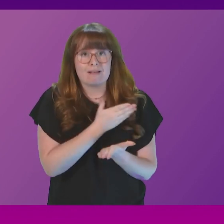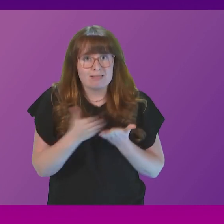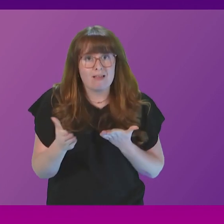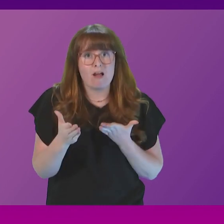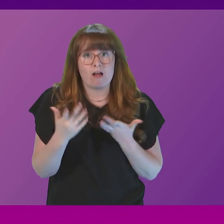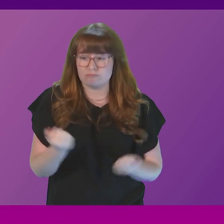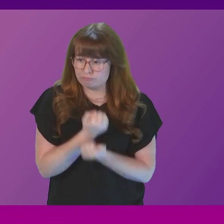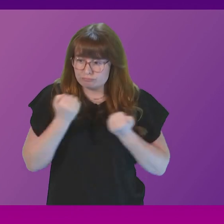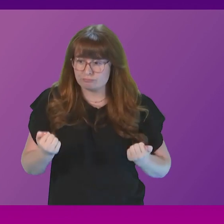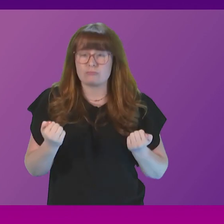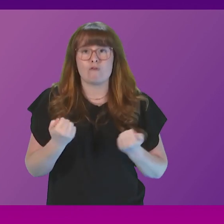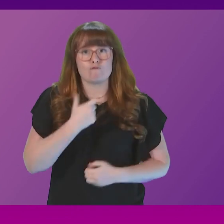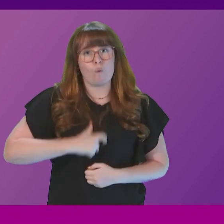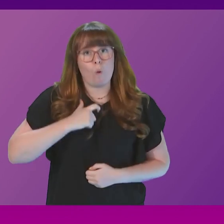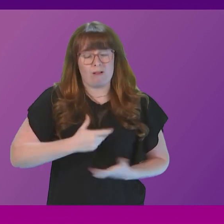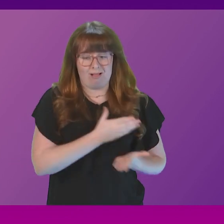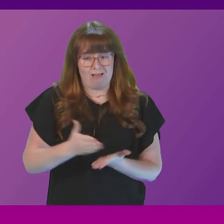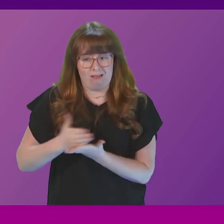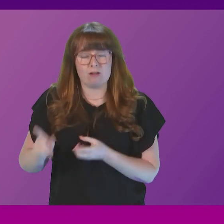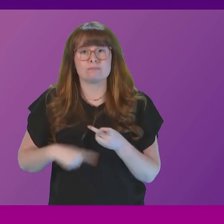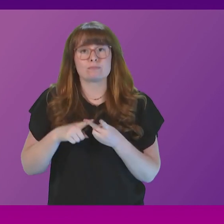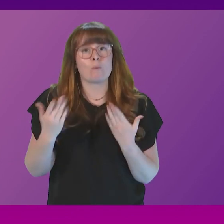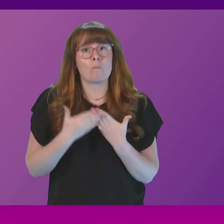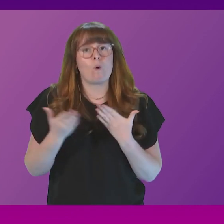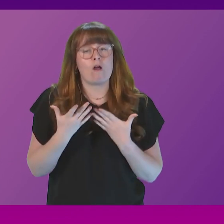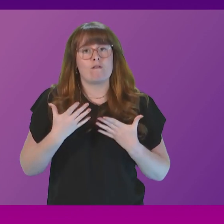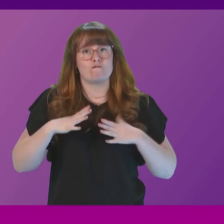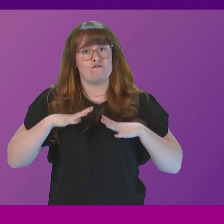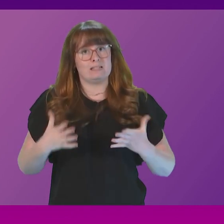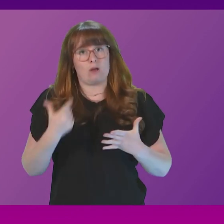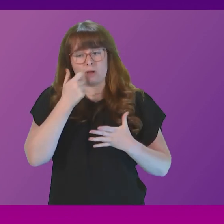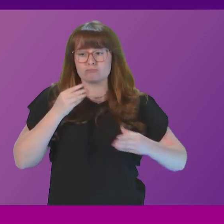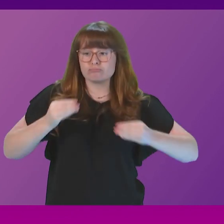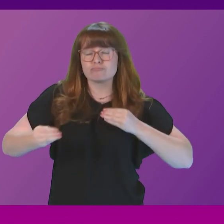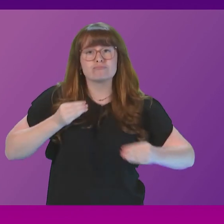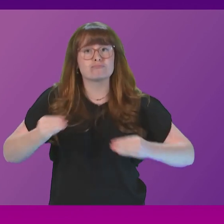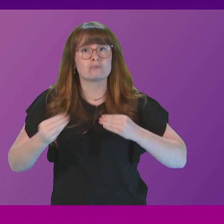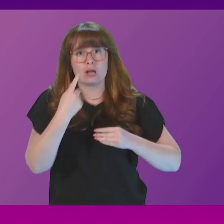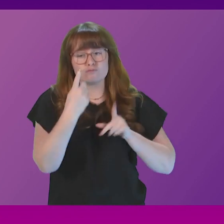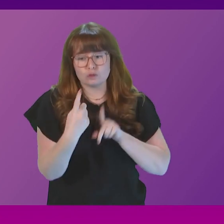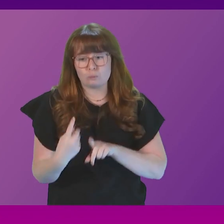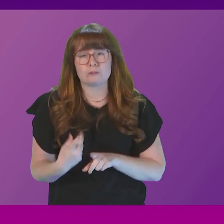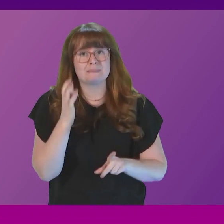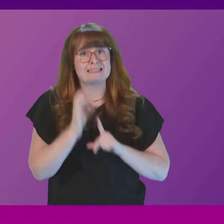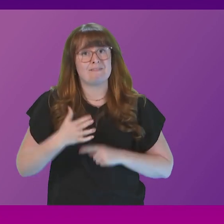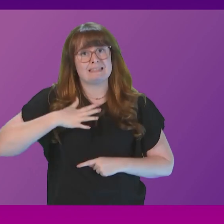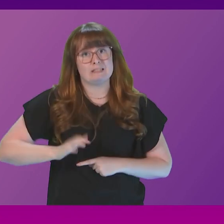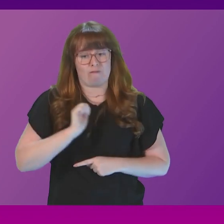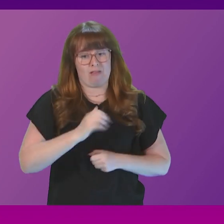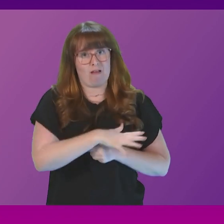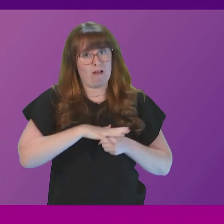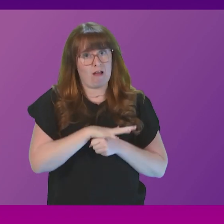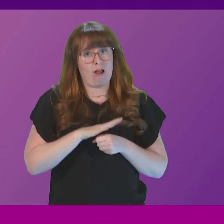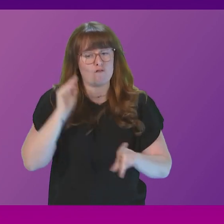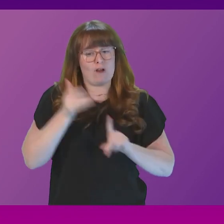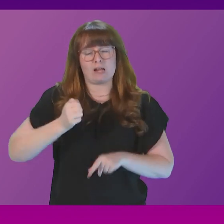a clear and enforceable demarcations of roles, more freedom to operate flexibly in ways that respond to the specific needs of their localities, recognising that